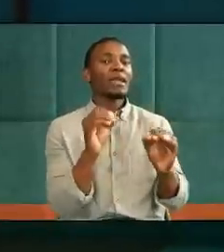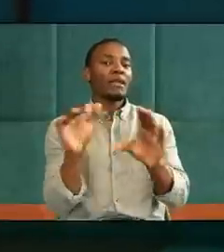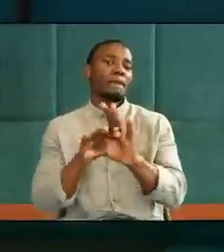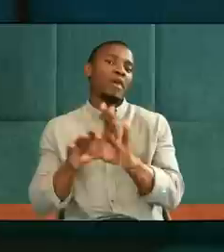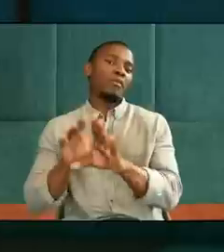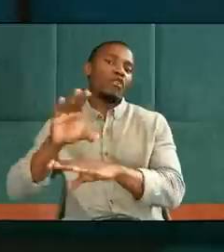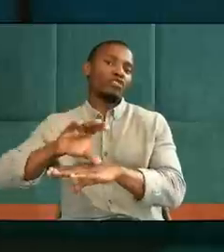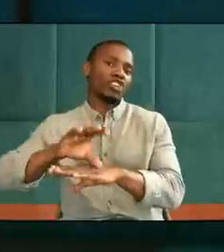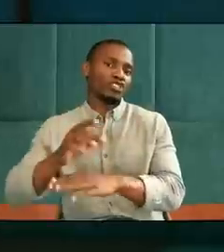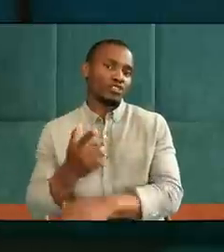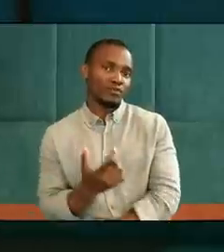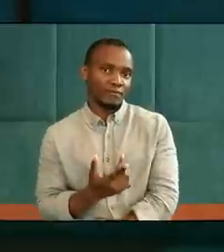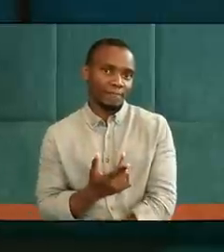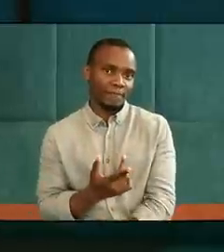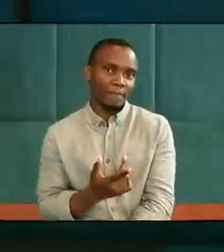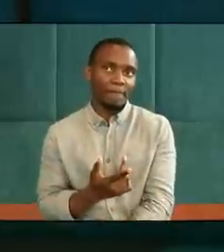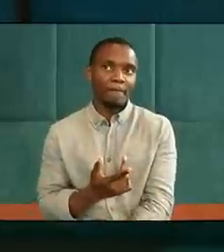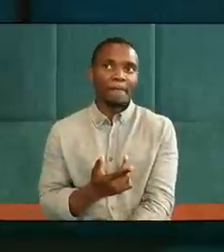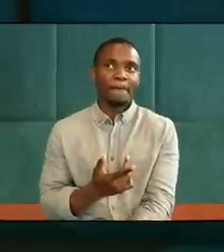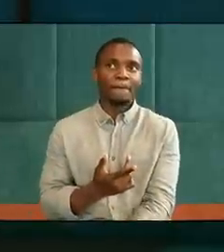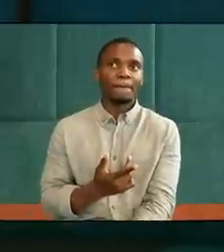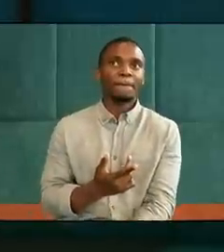church.